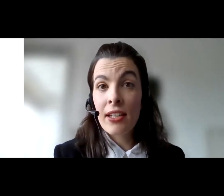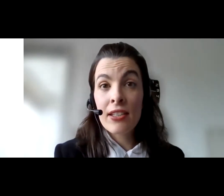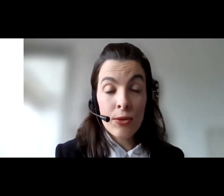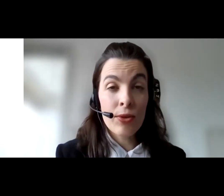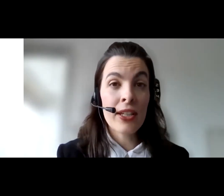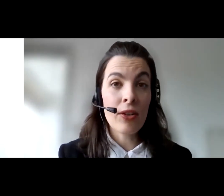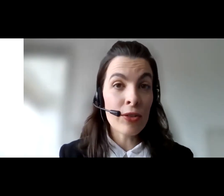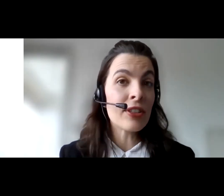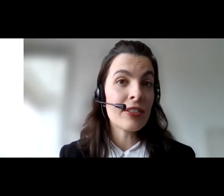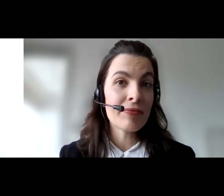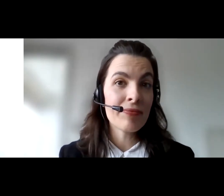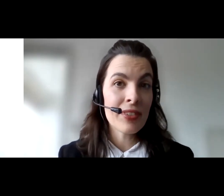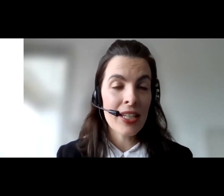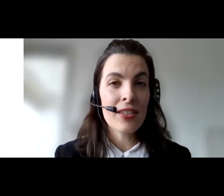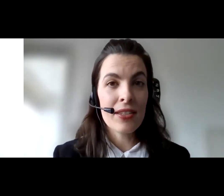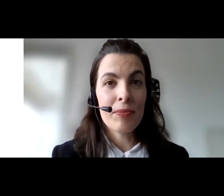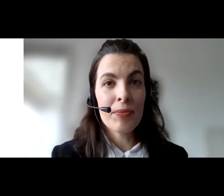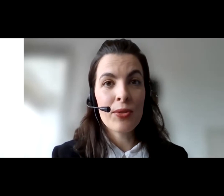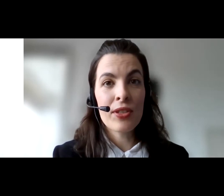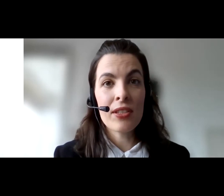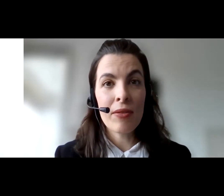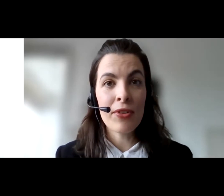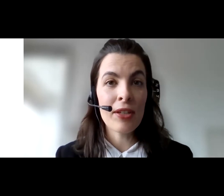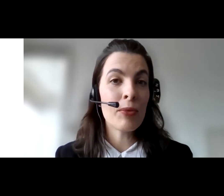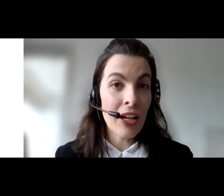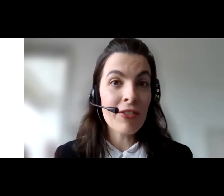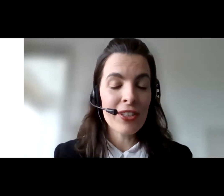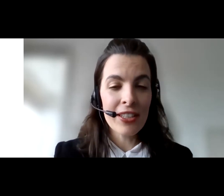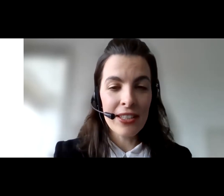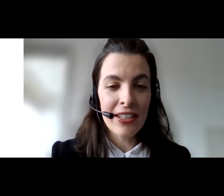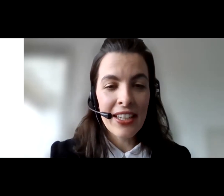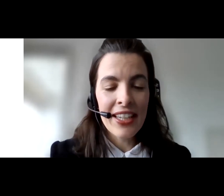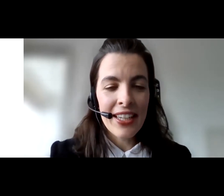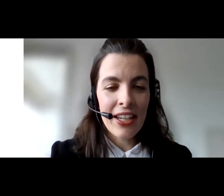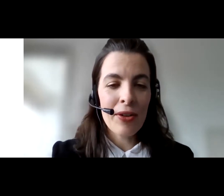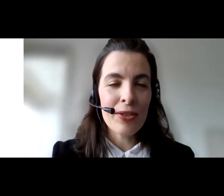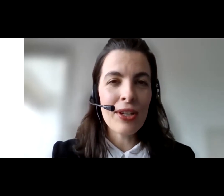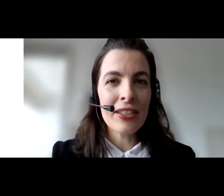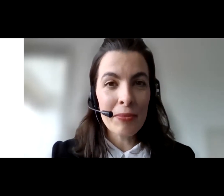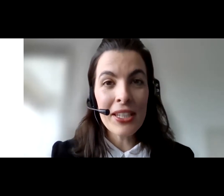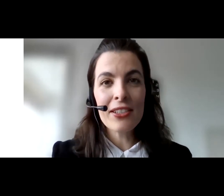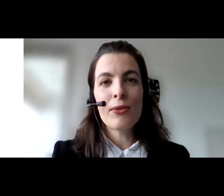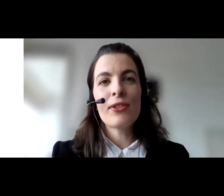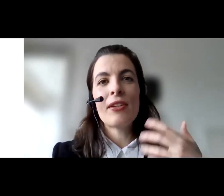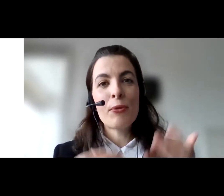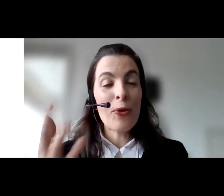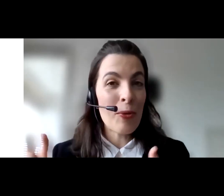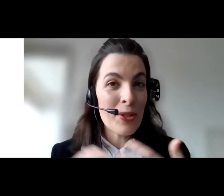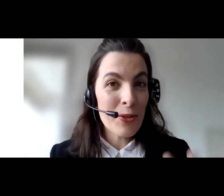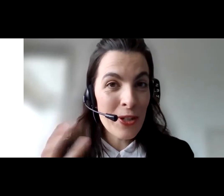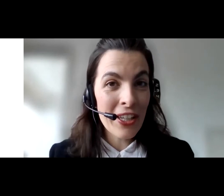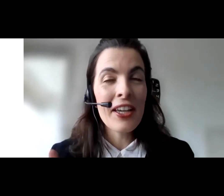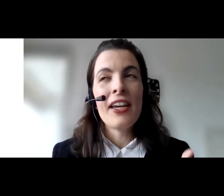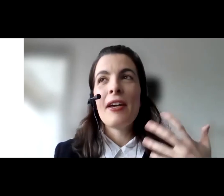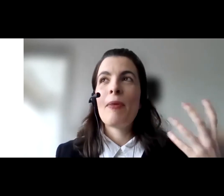investing and installing on-grid tied system. So this is something that we covered in the in our solar intermediate course, and we were